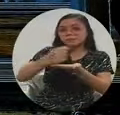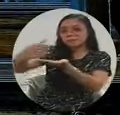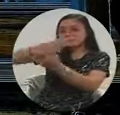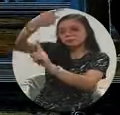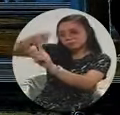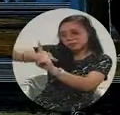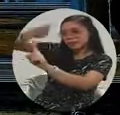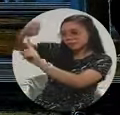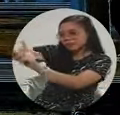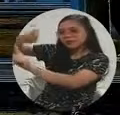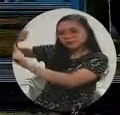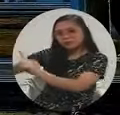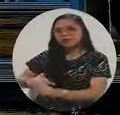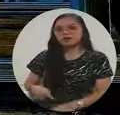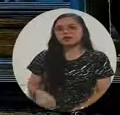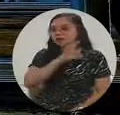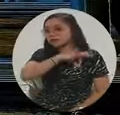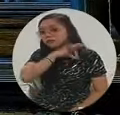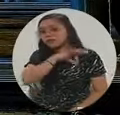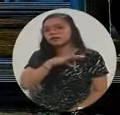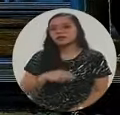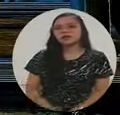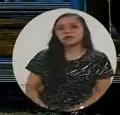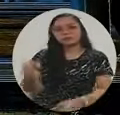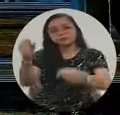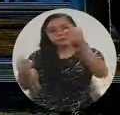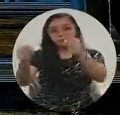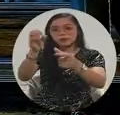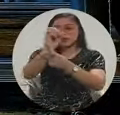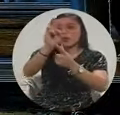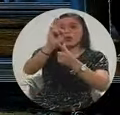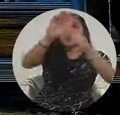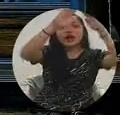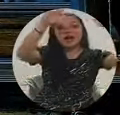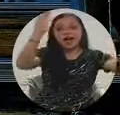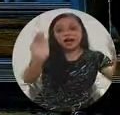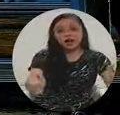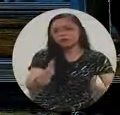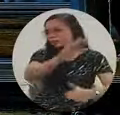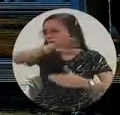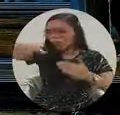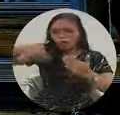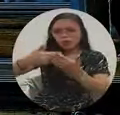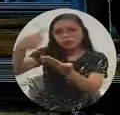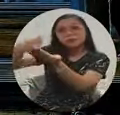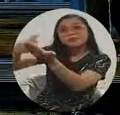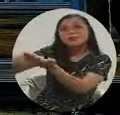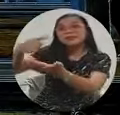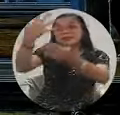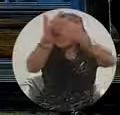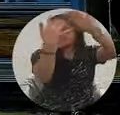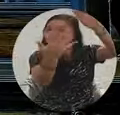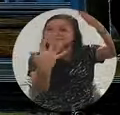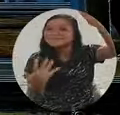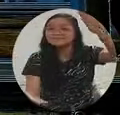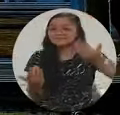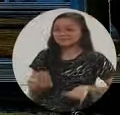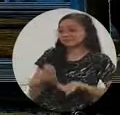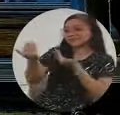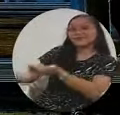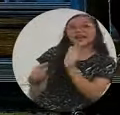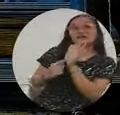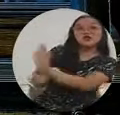and the other procedures in the hospital, and, you know, the administration that we have been working on, and all of